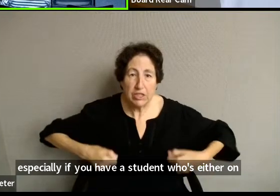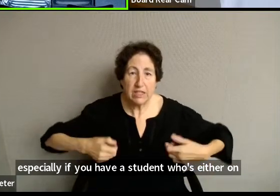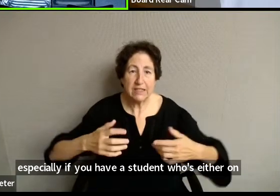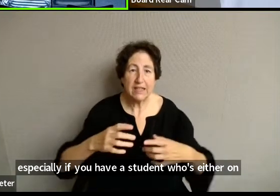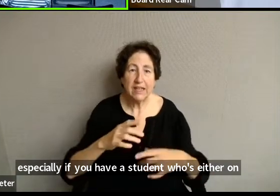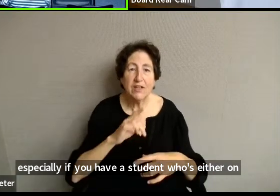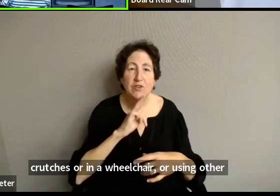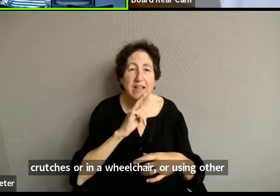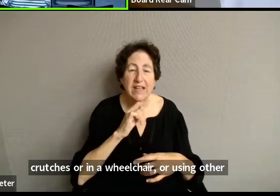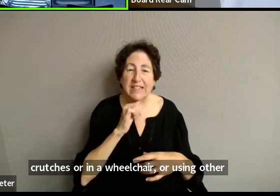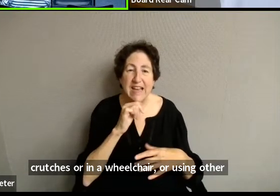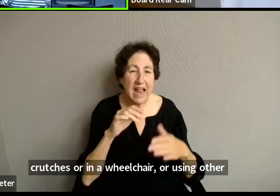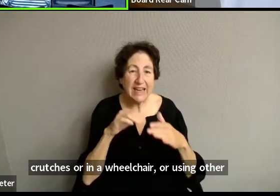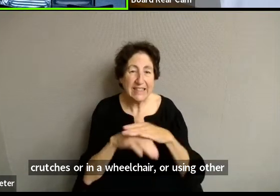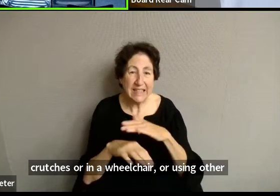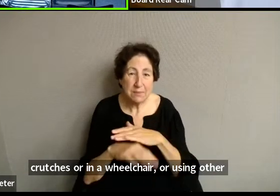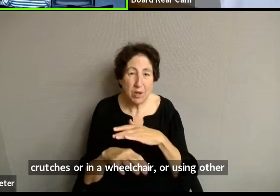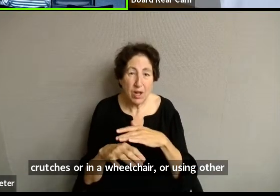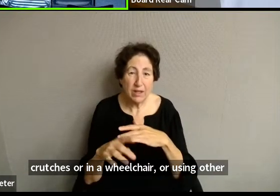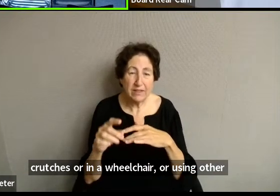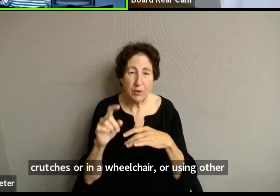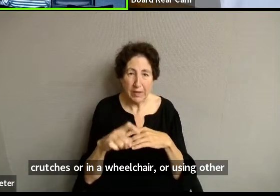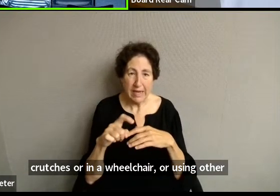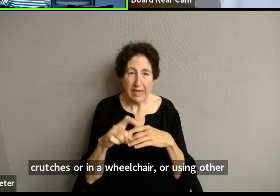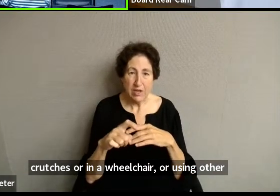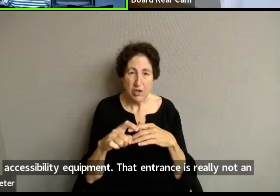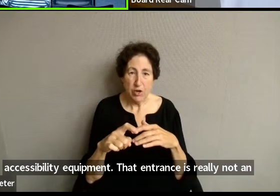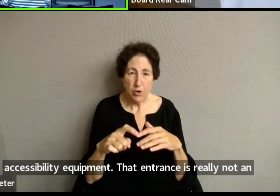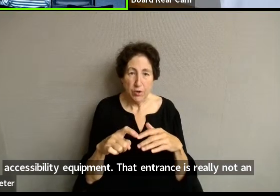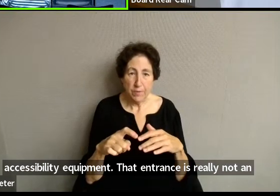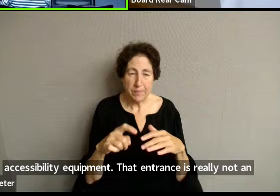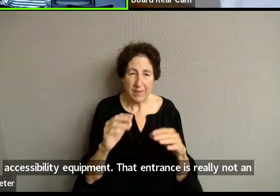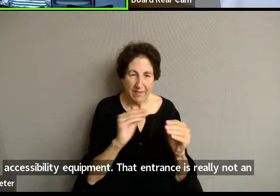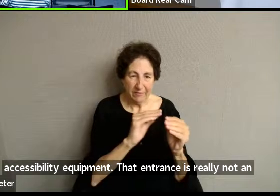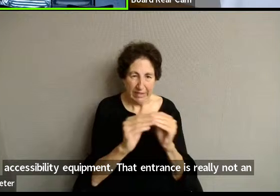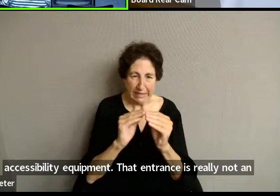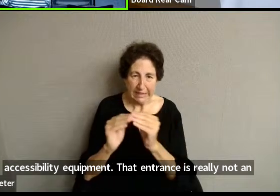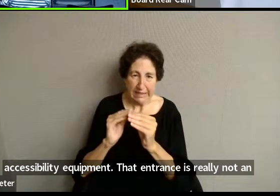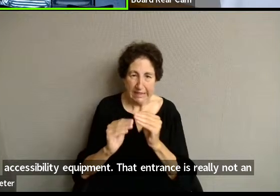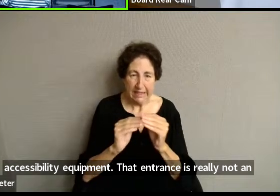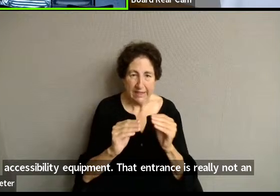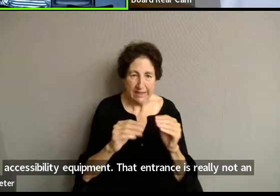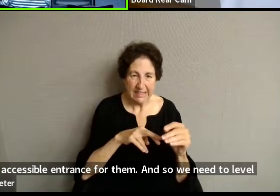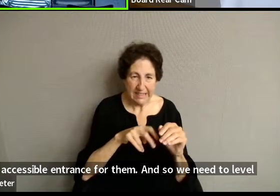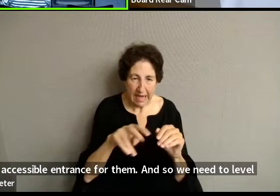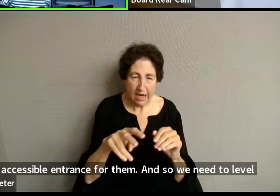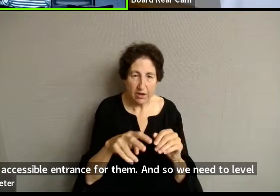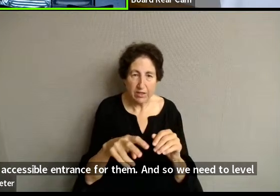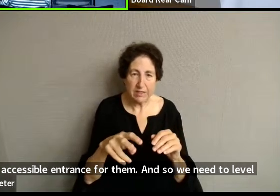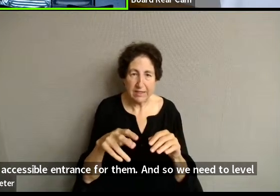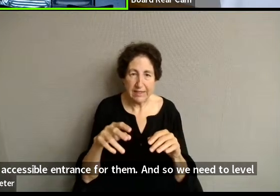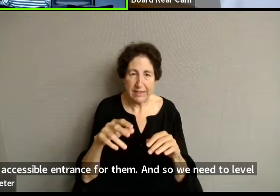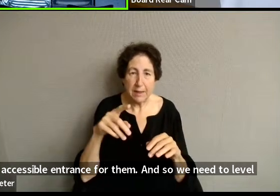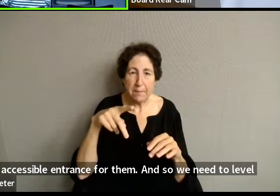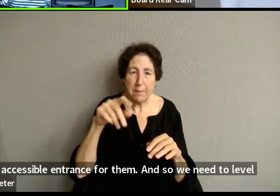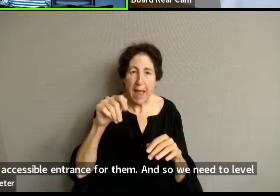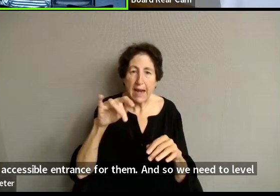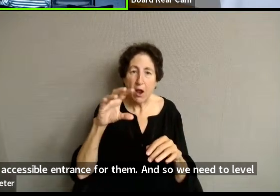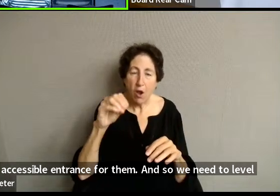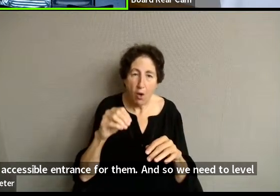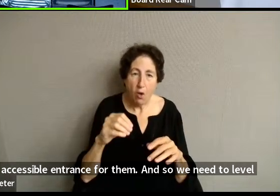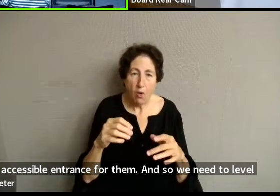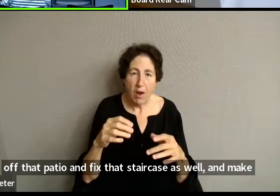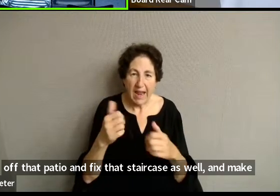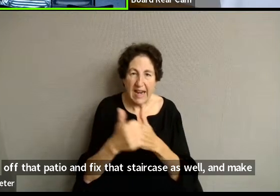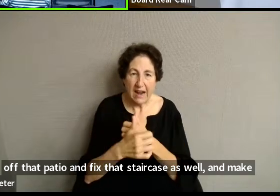accessible entrance for them. And so we need to level off that patio and fix that staircase as well and make it so that staircase comes down